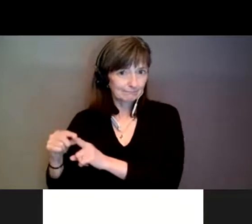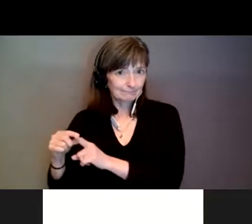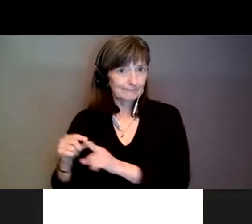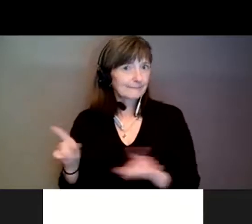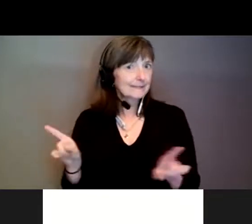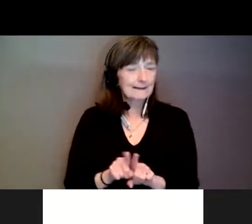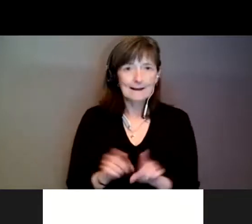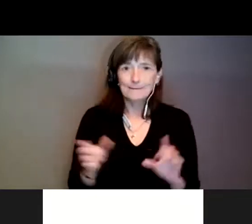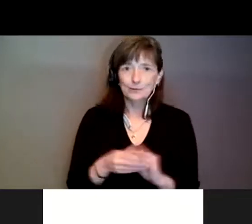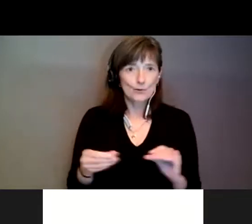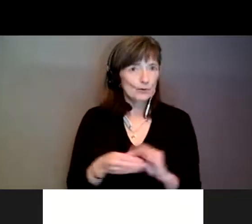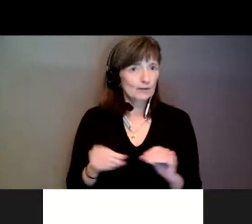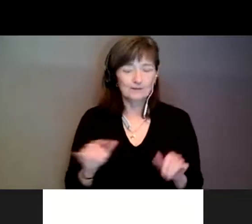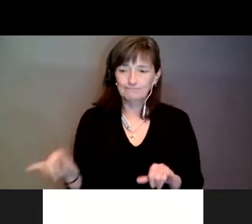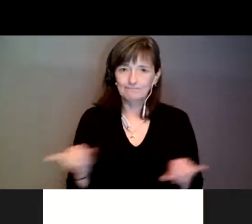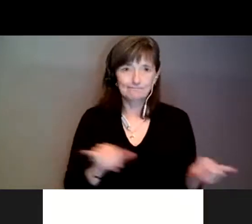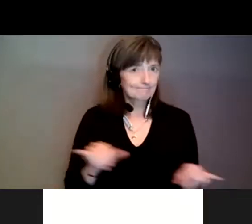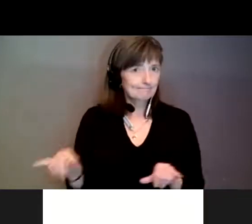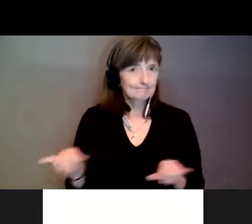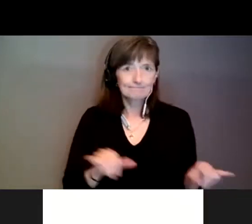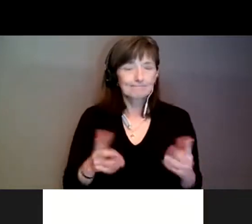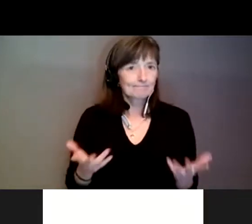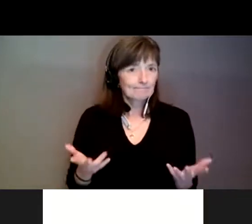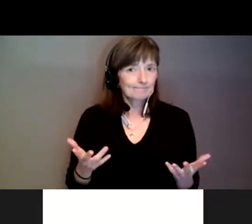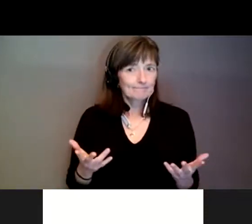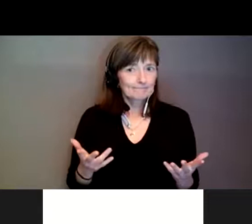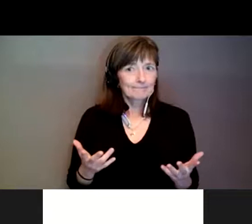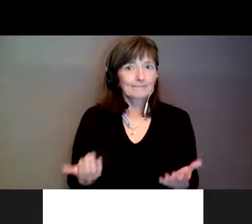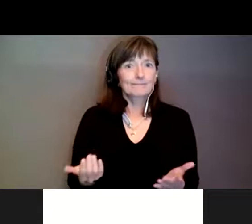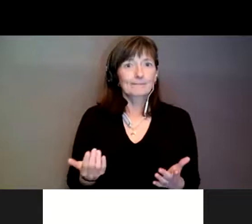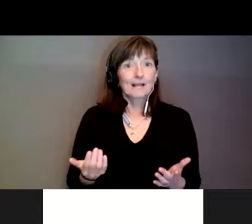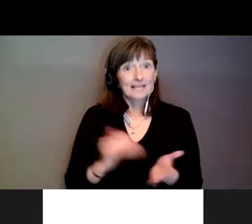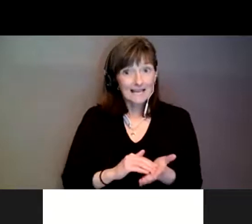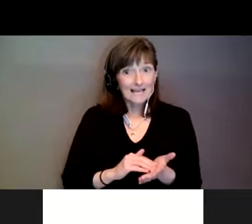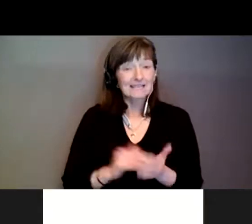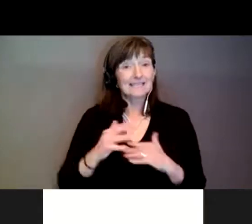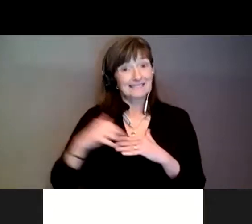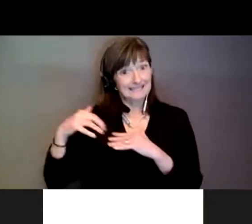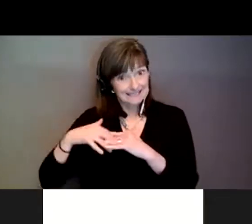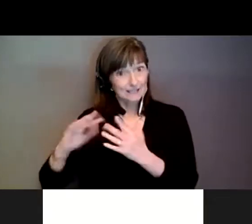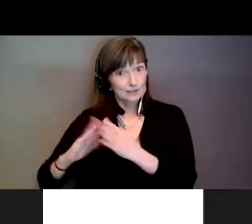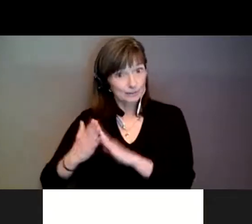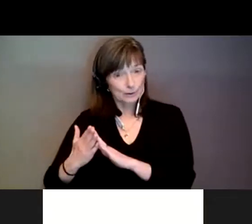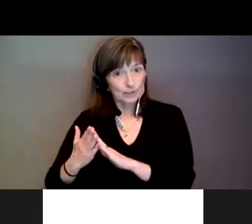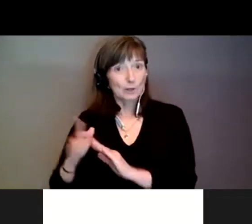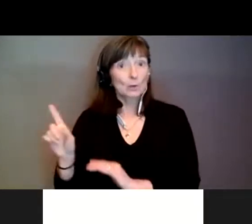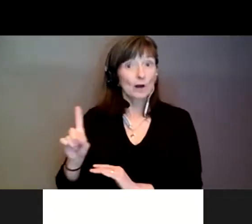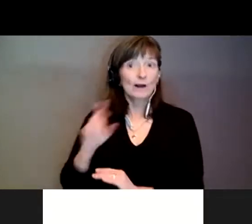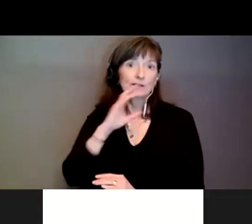up in building that show. It is a show about elder abuse in an indigenous community.